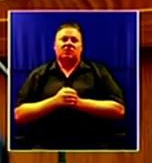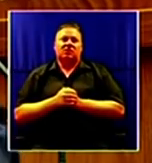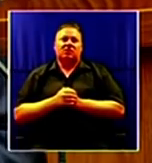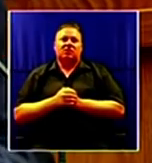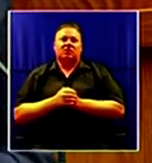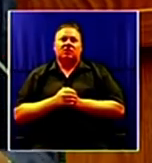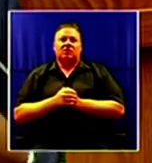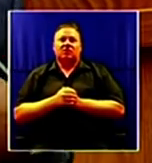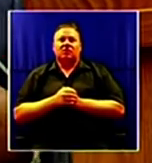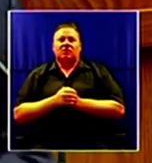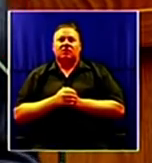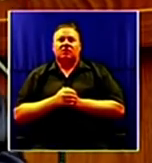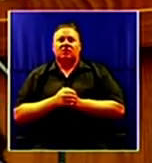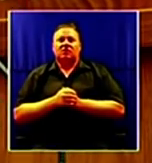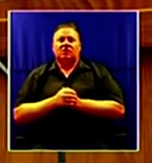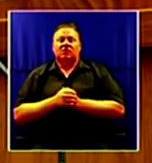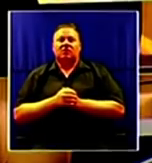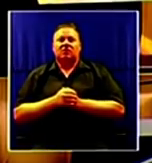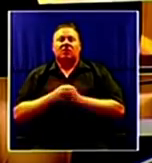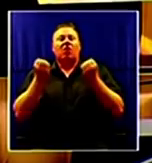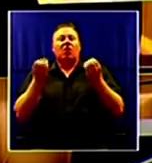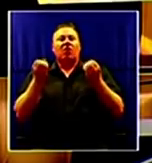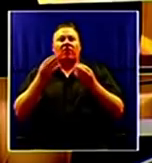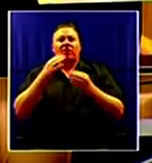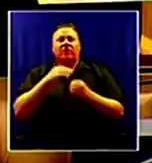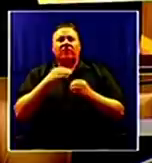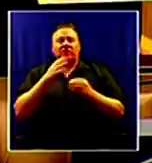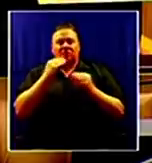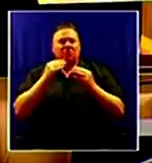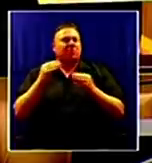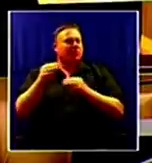Often we speak about how we must leave this